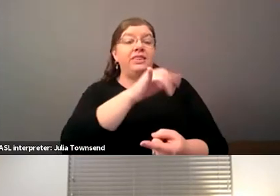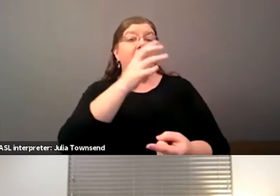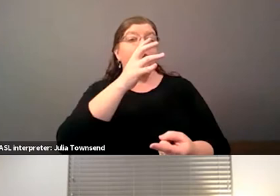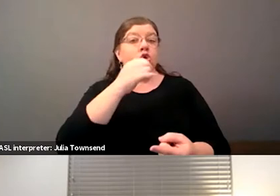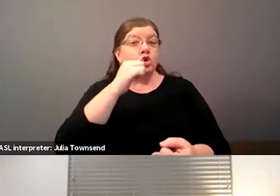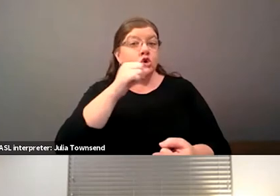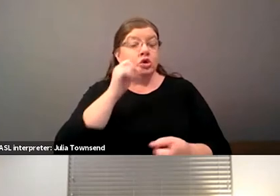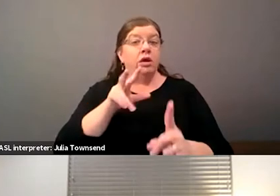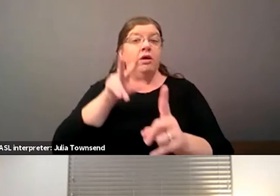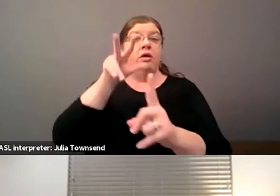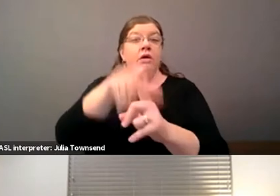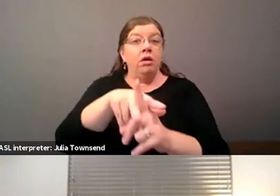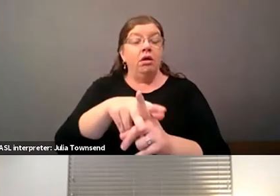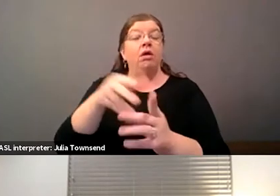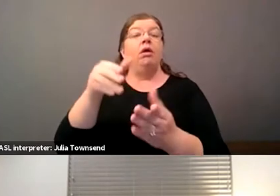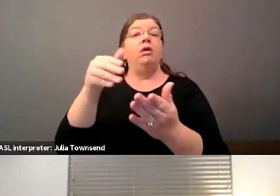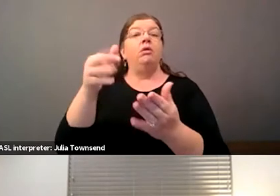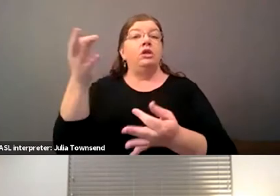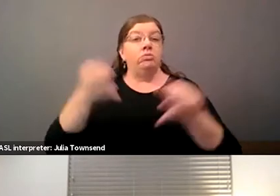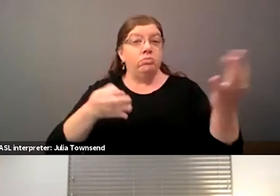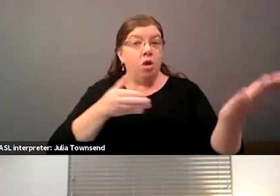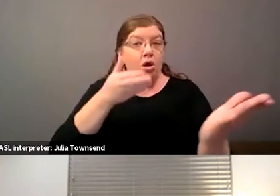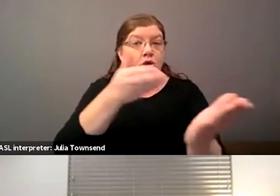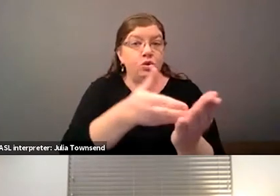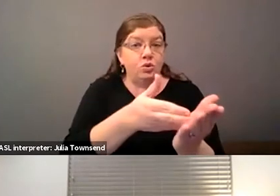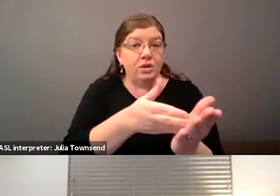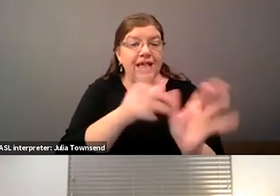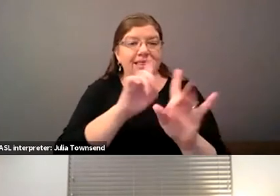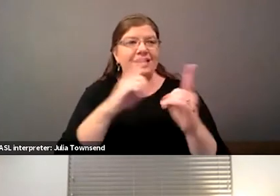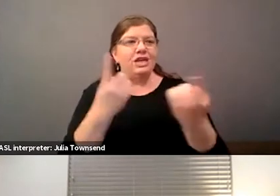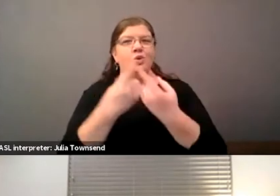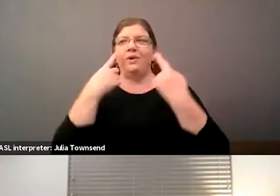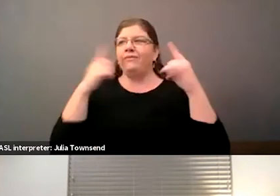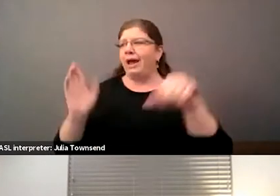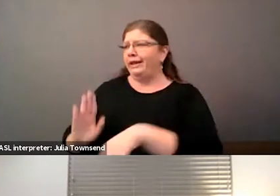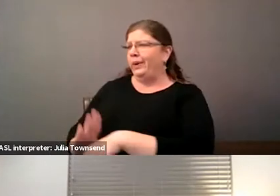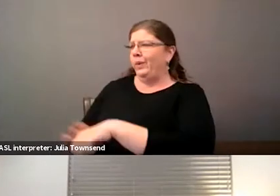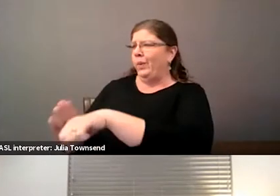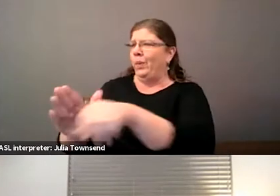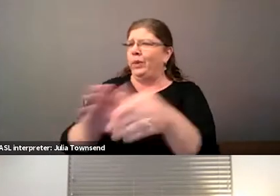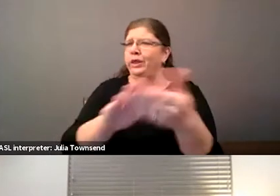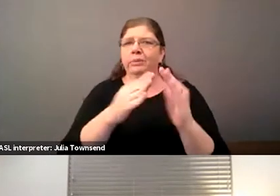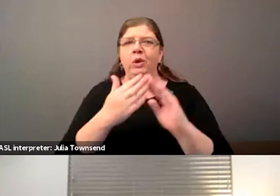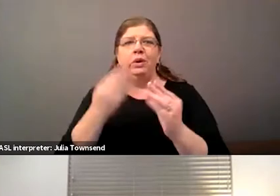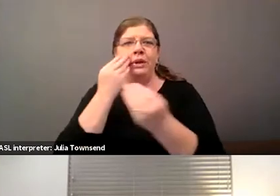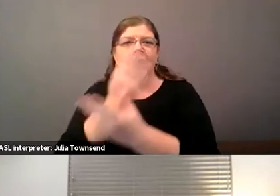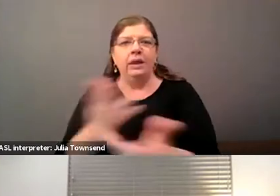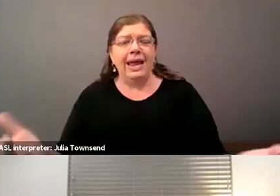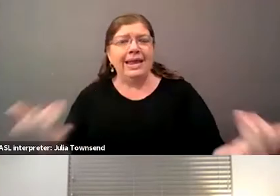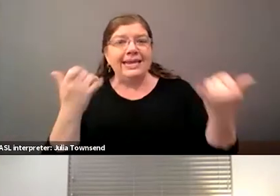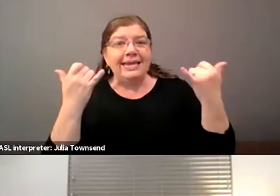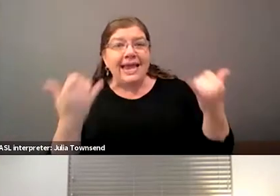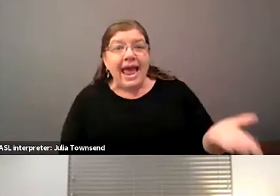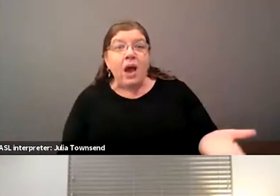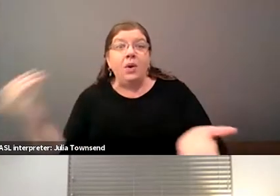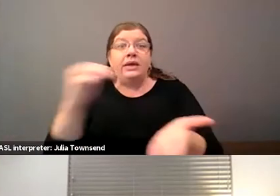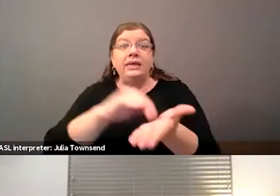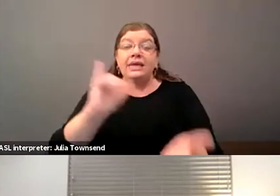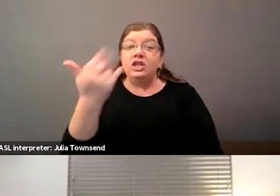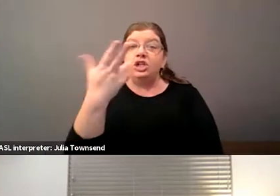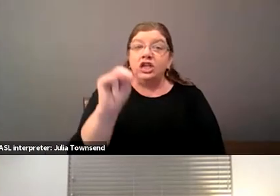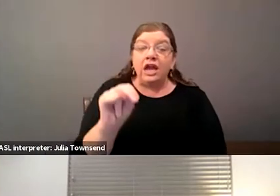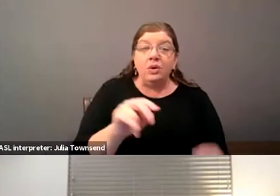2019 that the district warned the community about it and now here we are in january